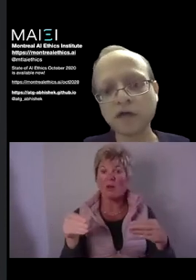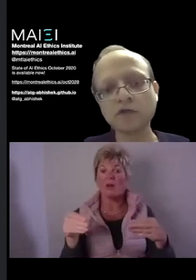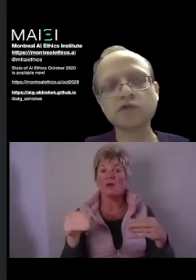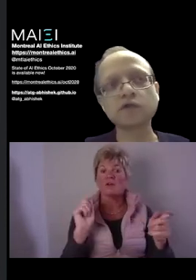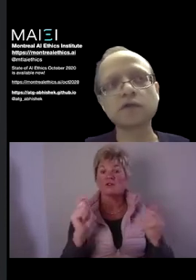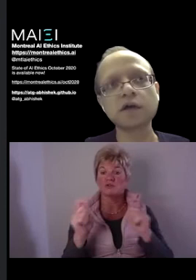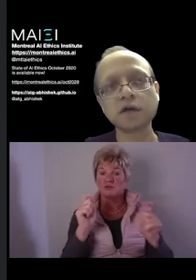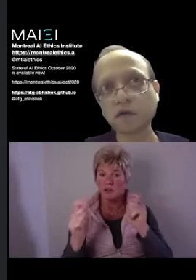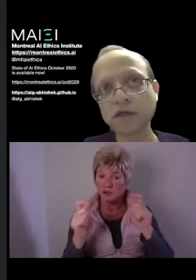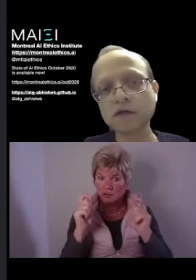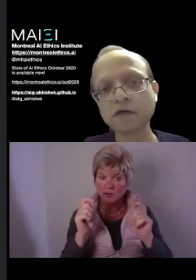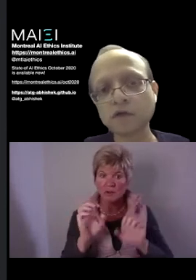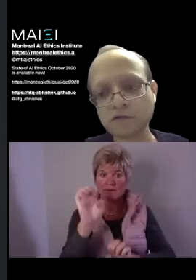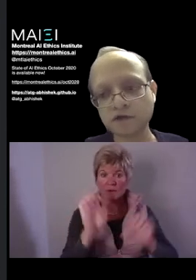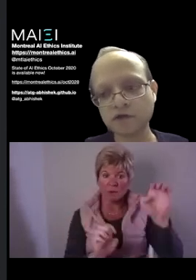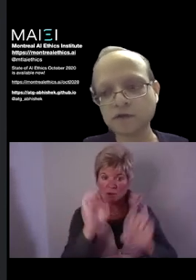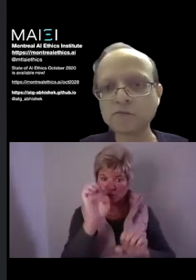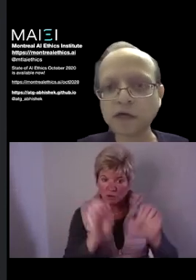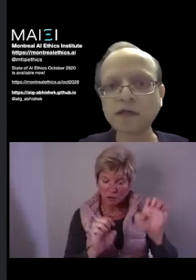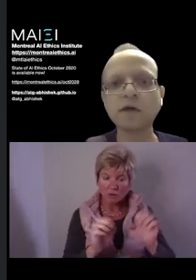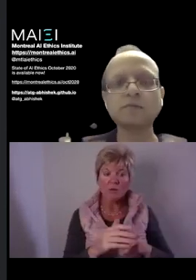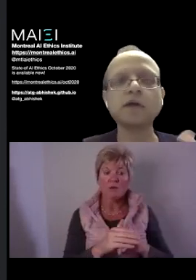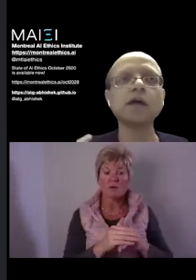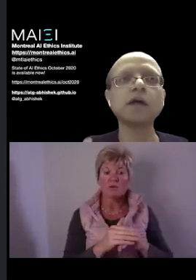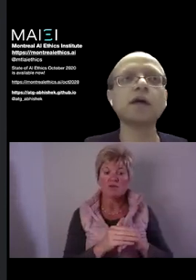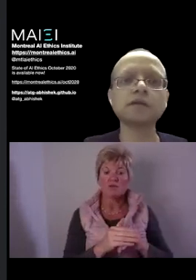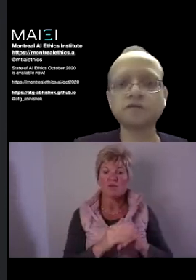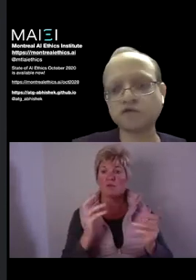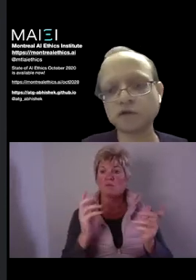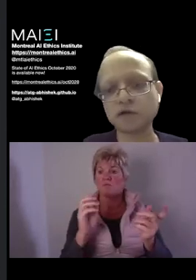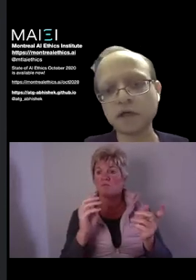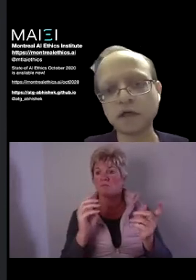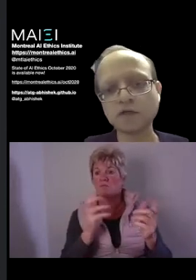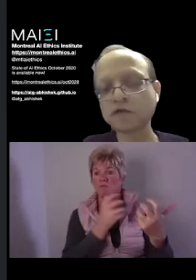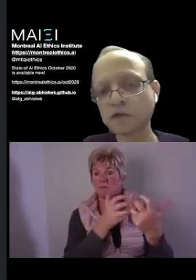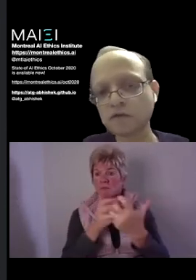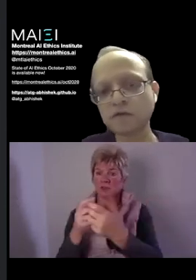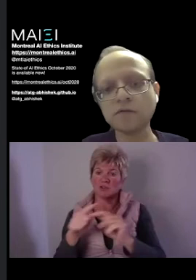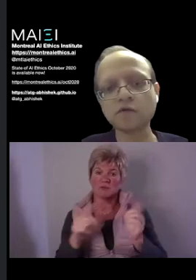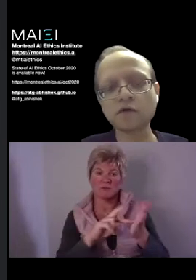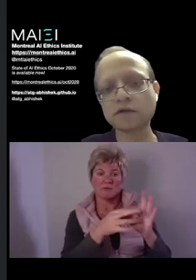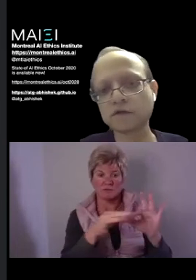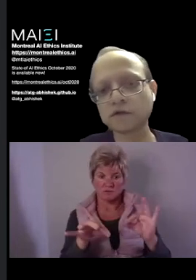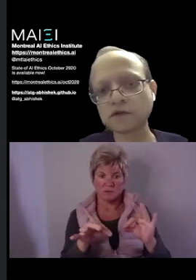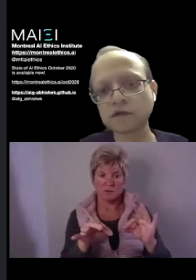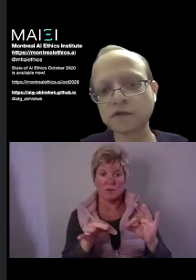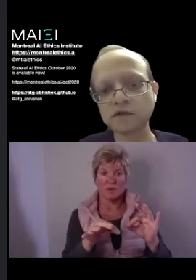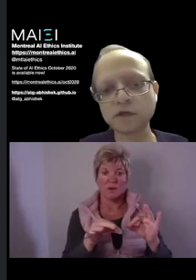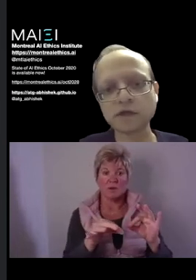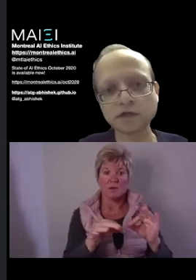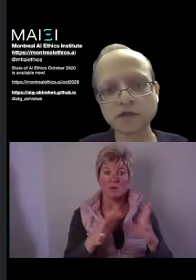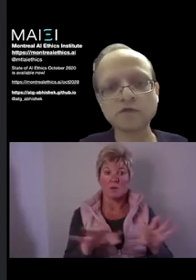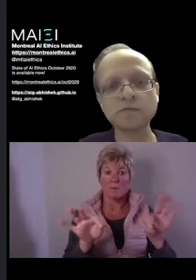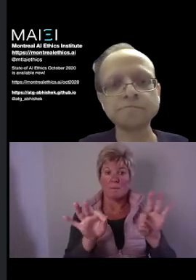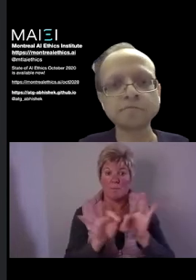our evaluation according to different definitions that might come up in the future? Those are really important considerations that we should